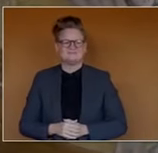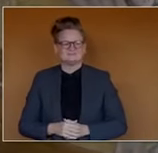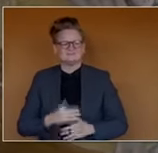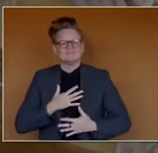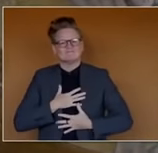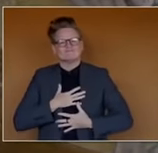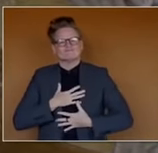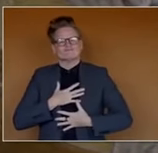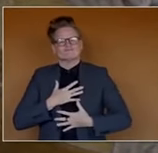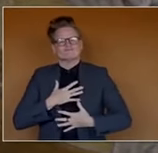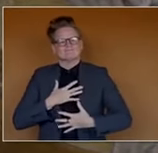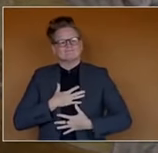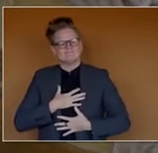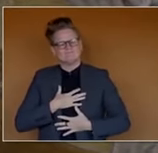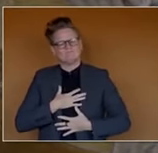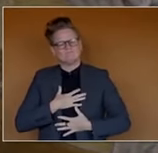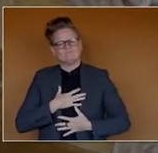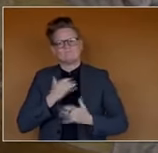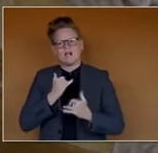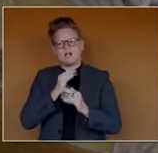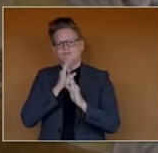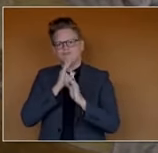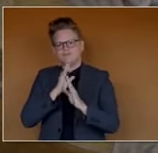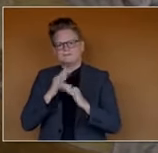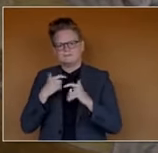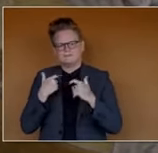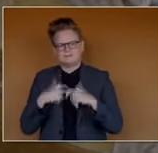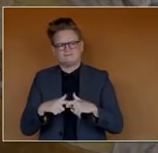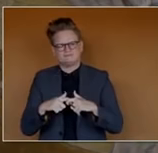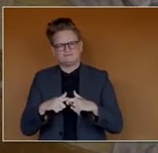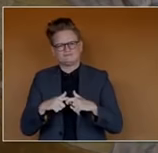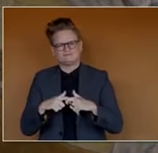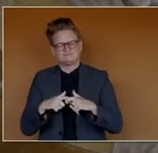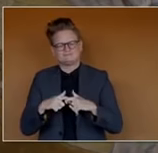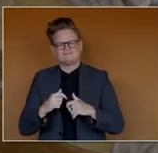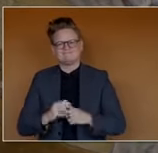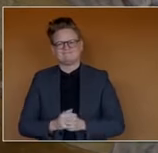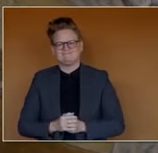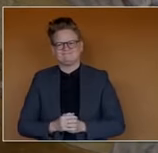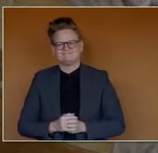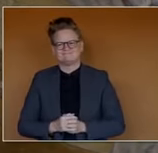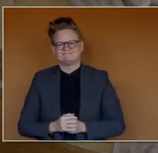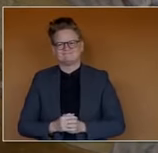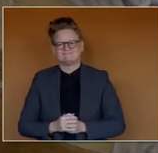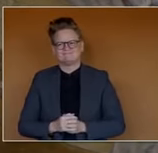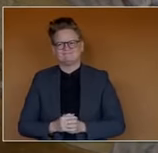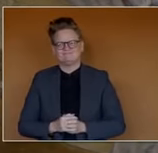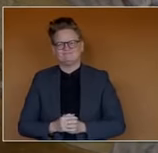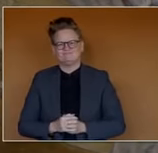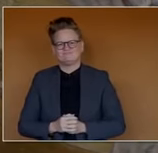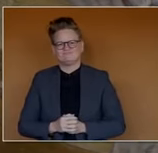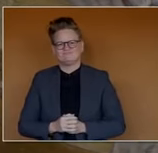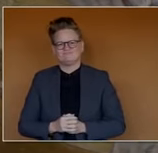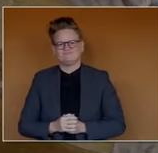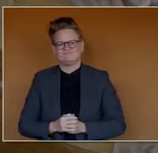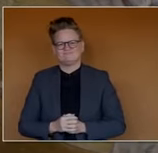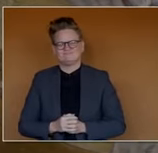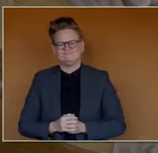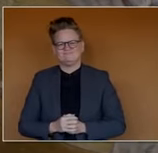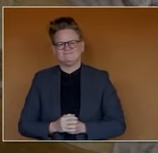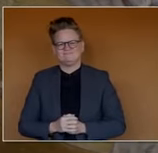Mi nombre es Libby Schaft. Soy la alcaldesa de esta ciudad bonita, Oakland,